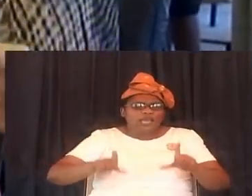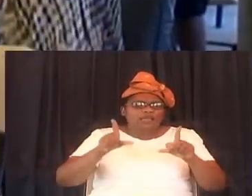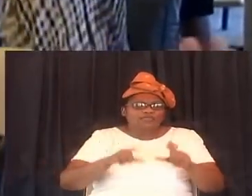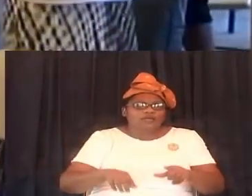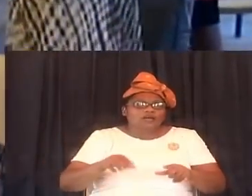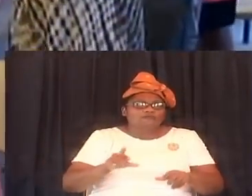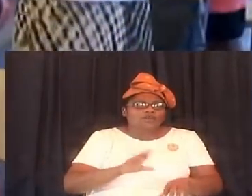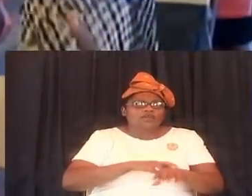Not of the